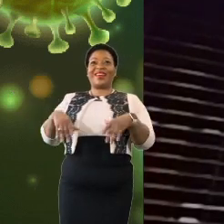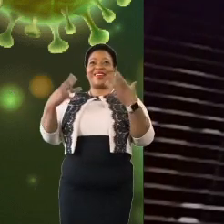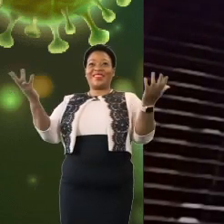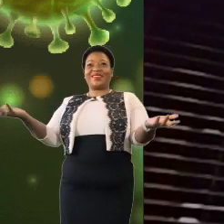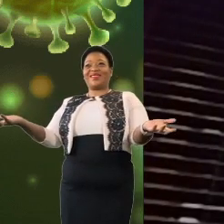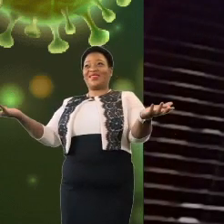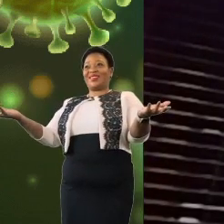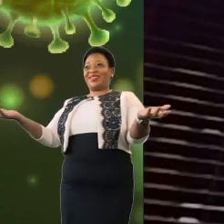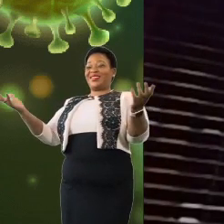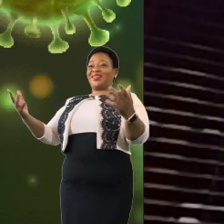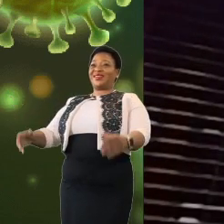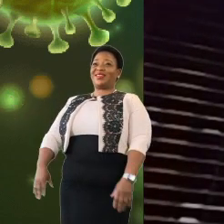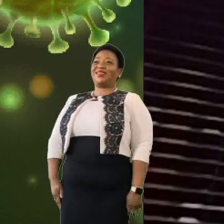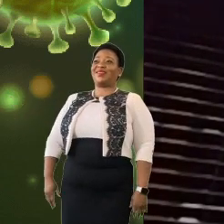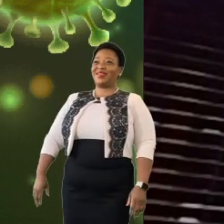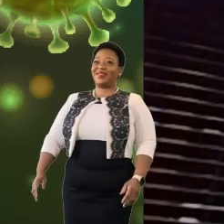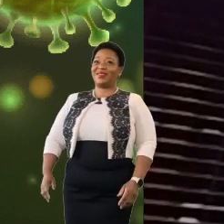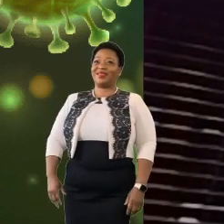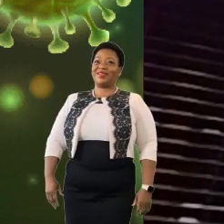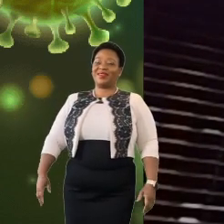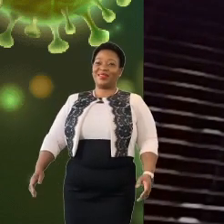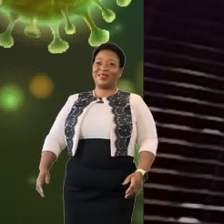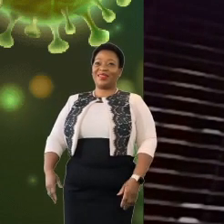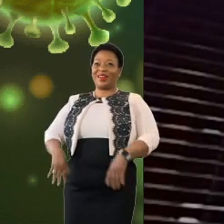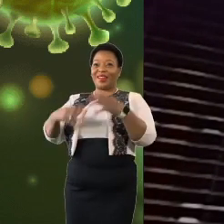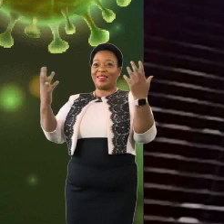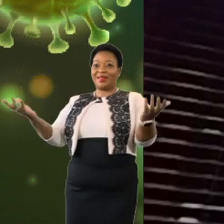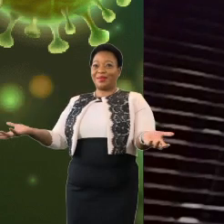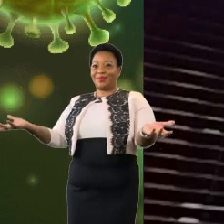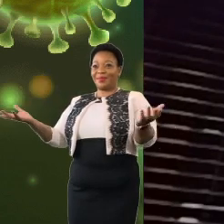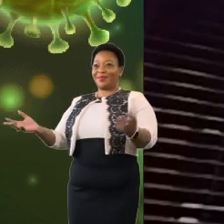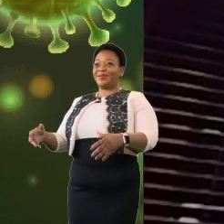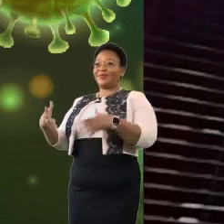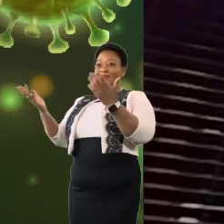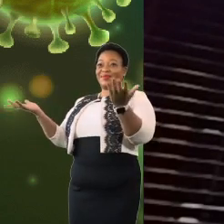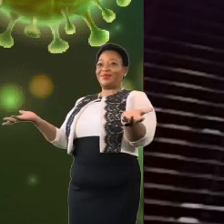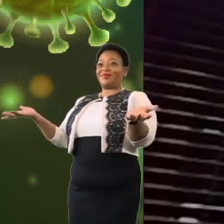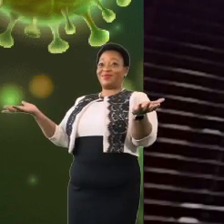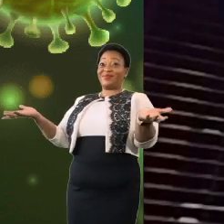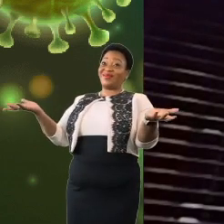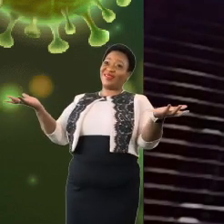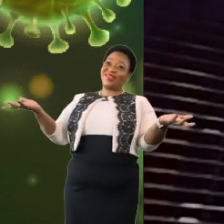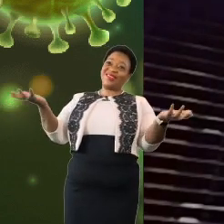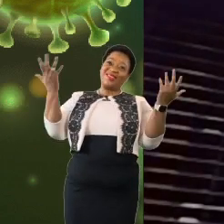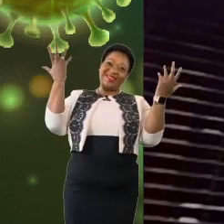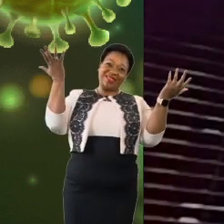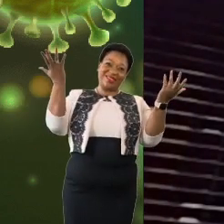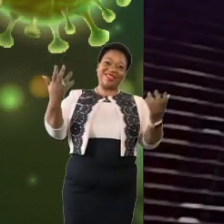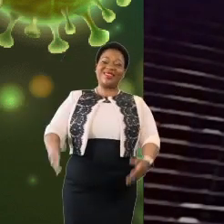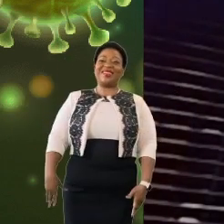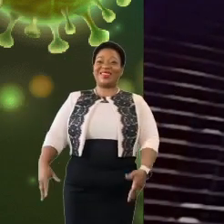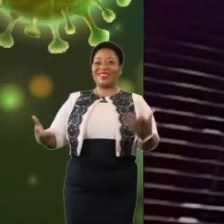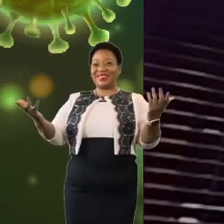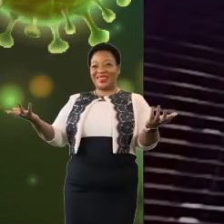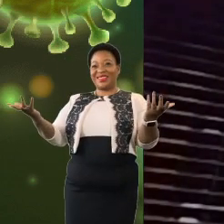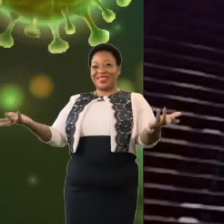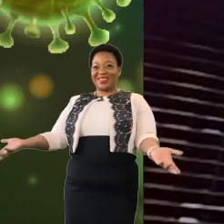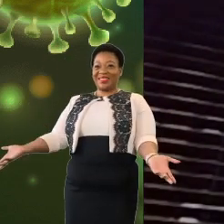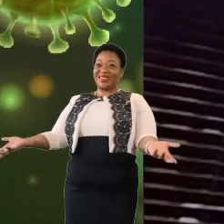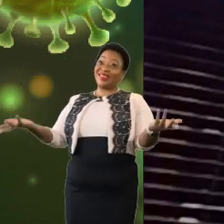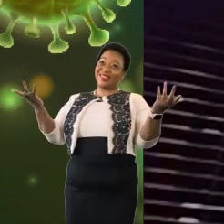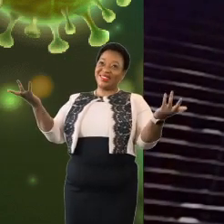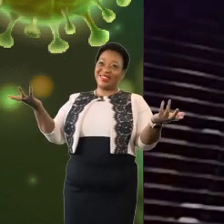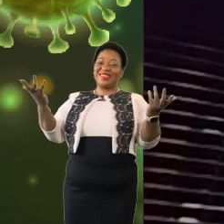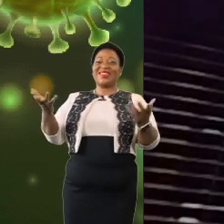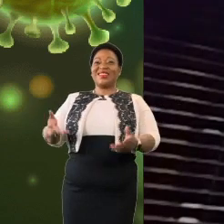of really having a long shot of looking post lockdown period,